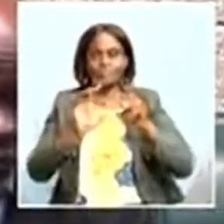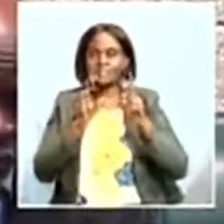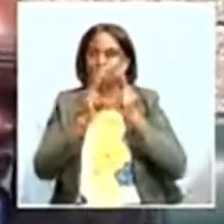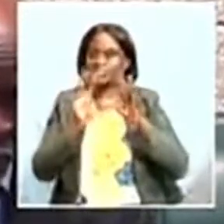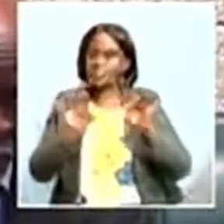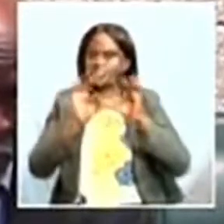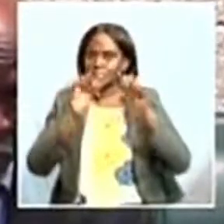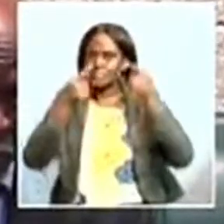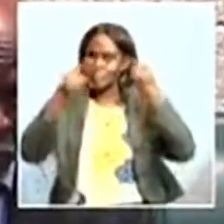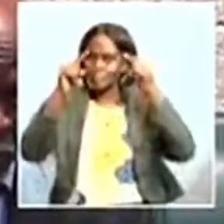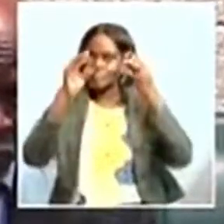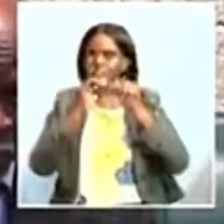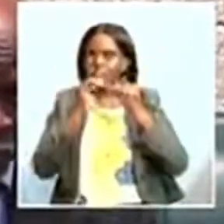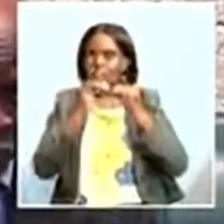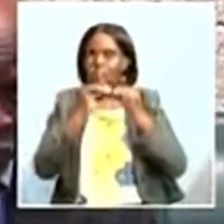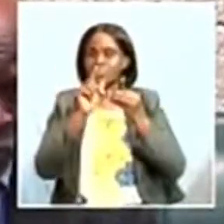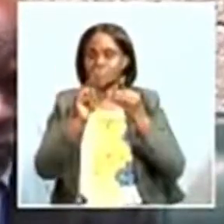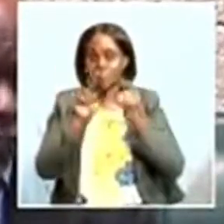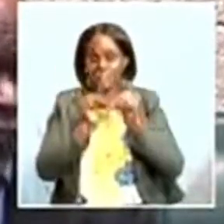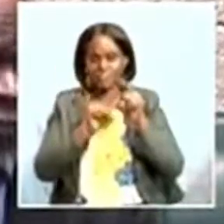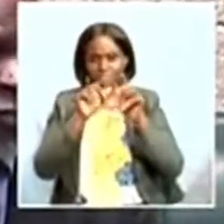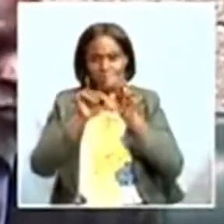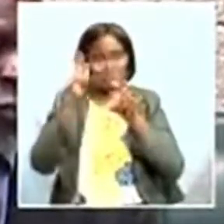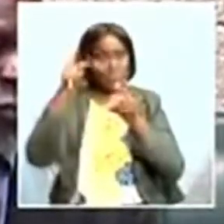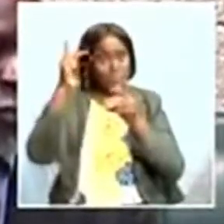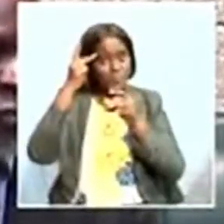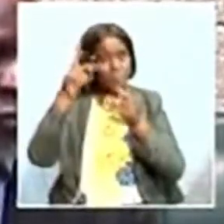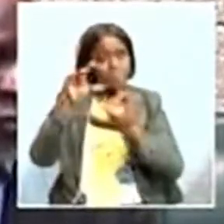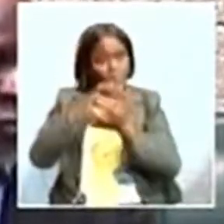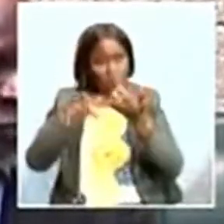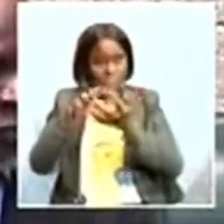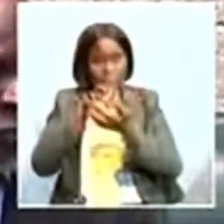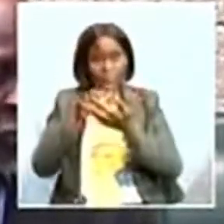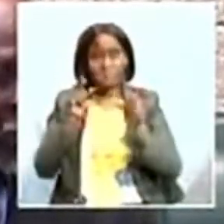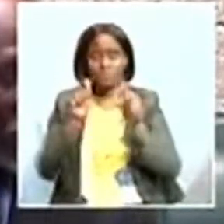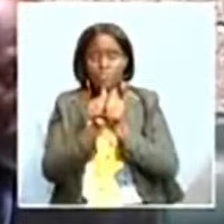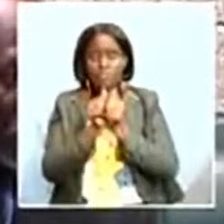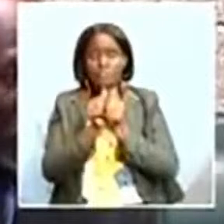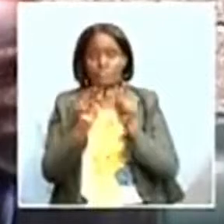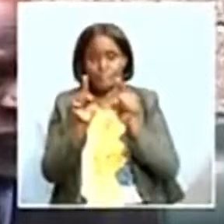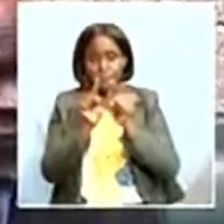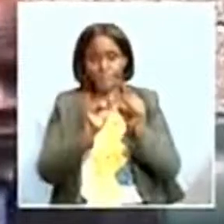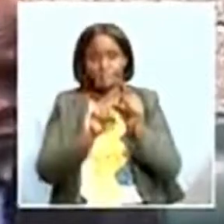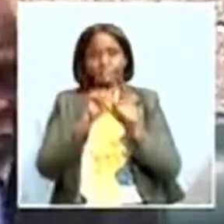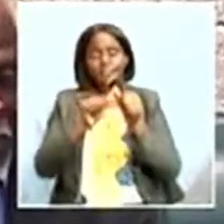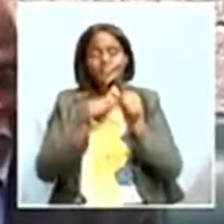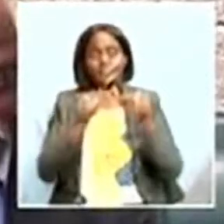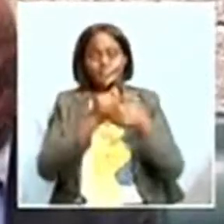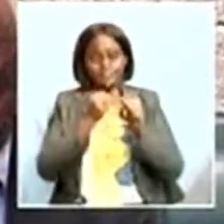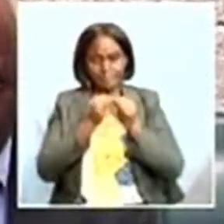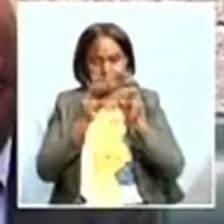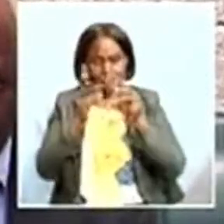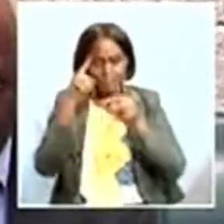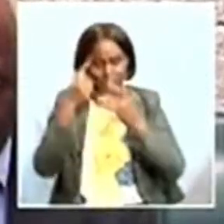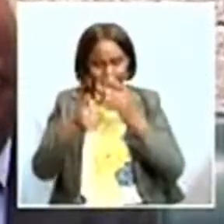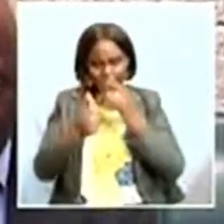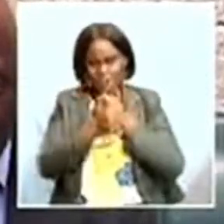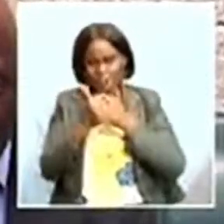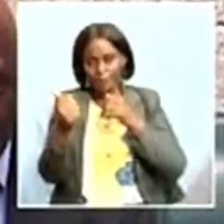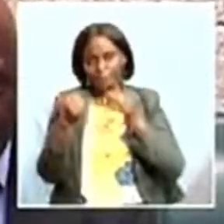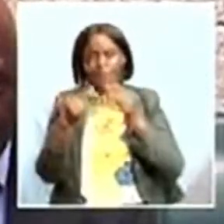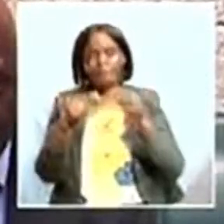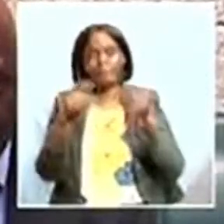significant escalation in political tensions and pave way for